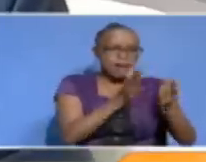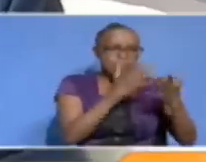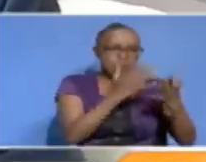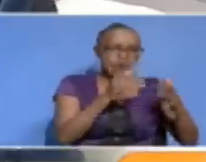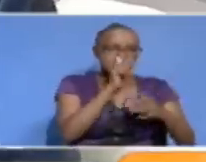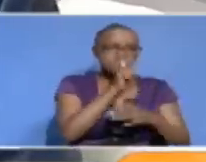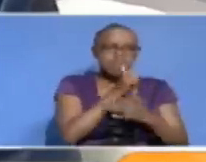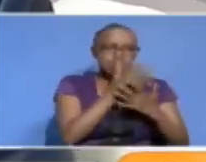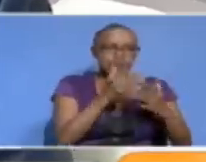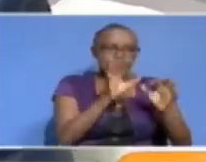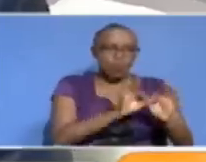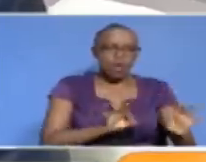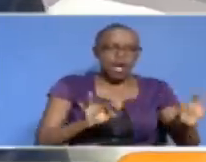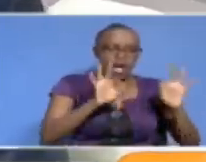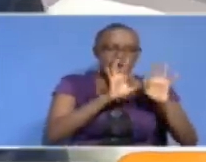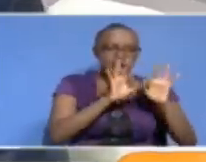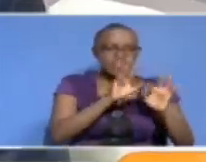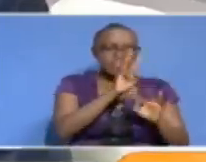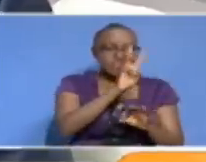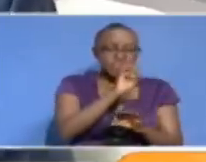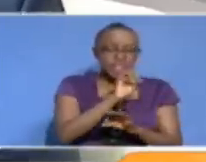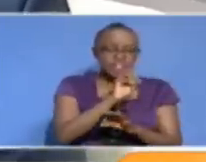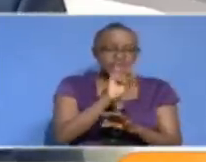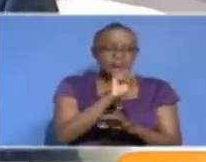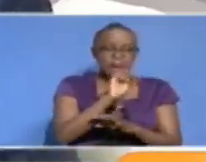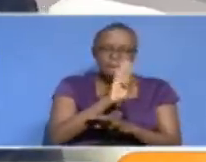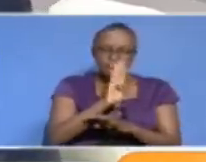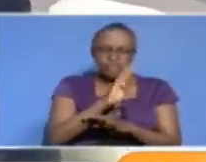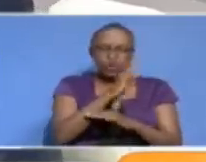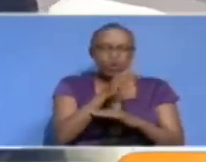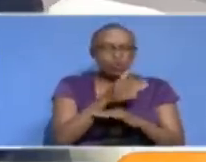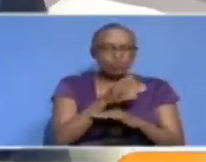private properties worth 30 billion. It's